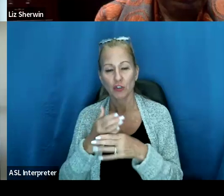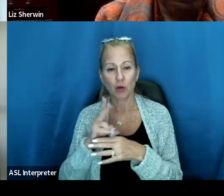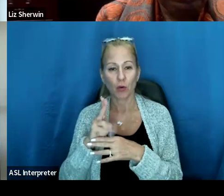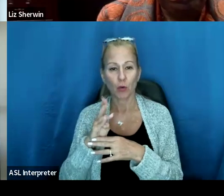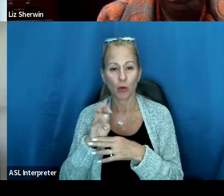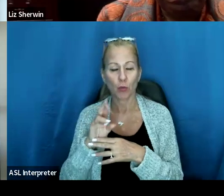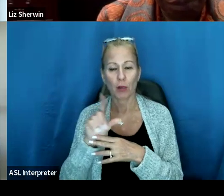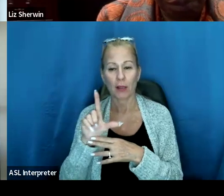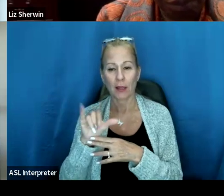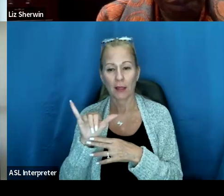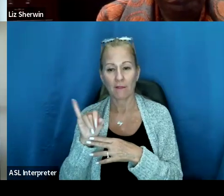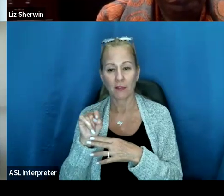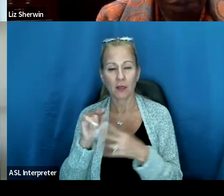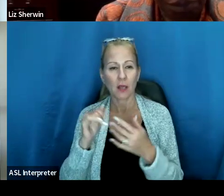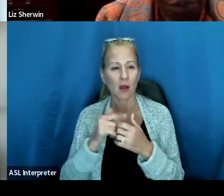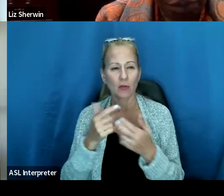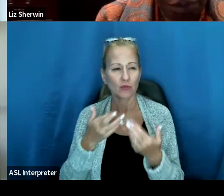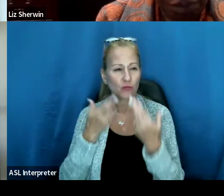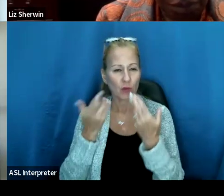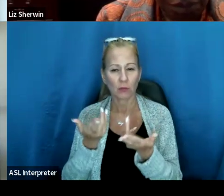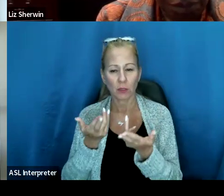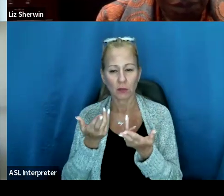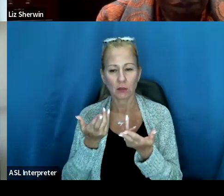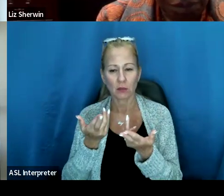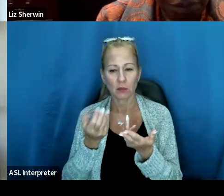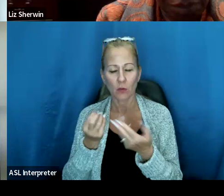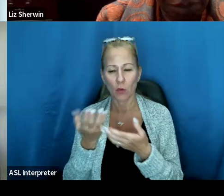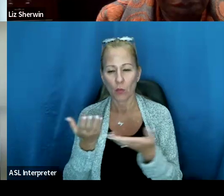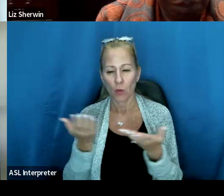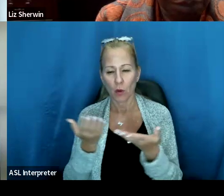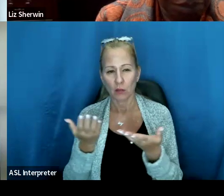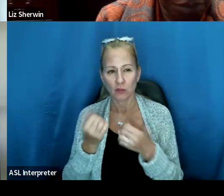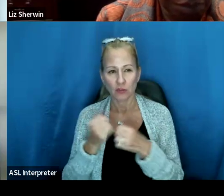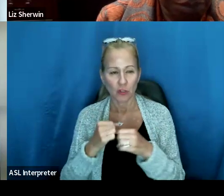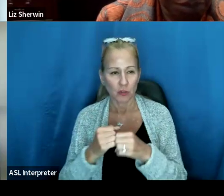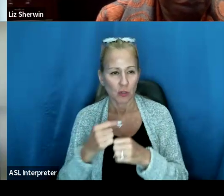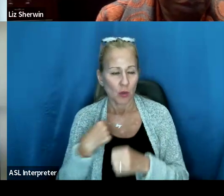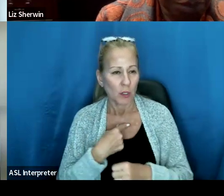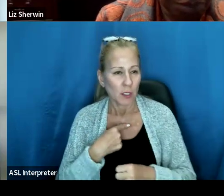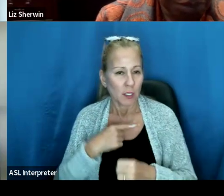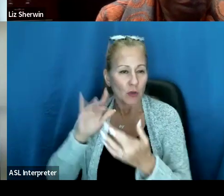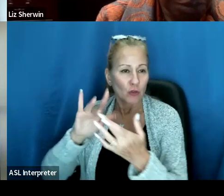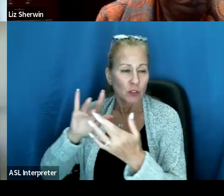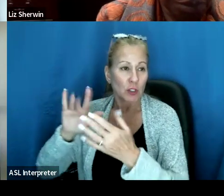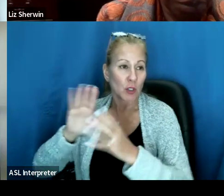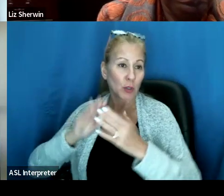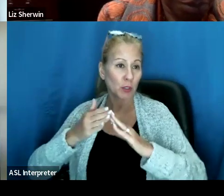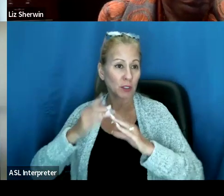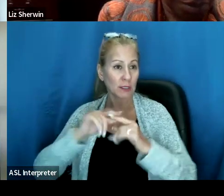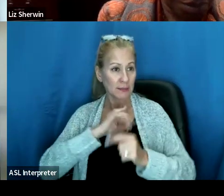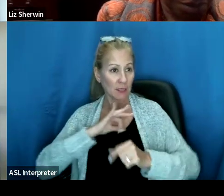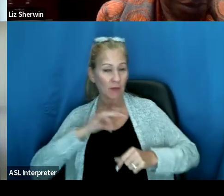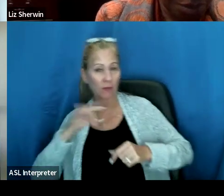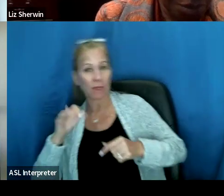Lyft. How do you recommend, or what strategies for reaching communities when your staff